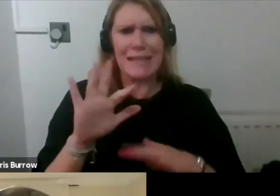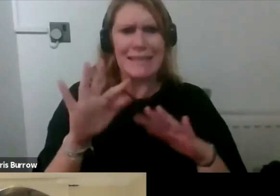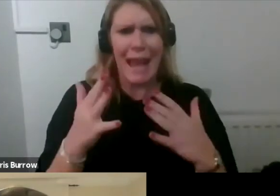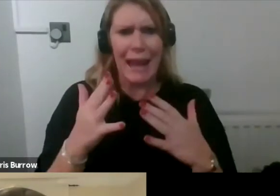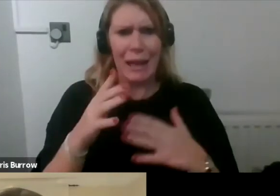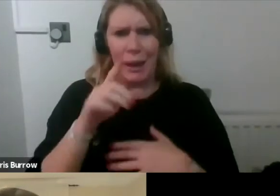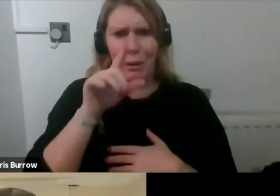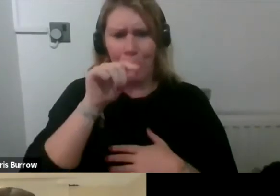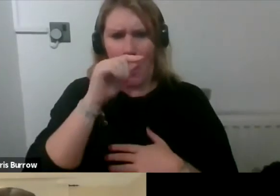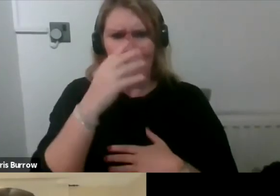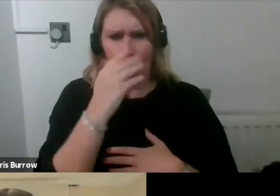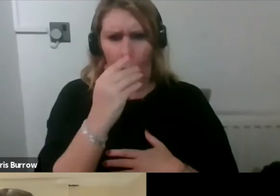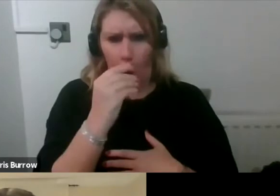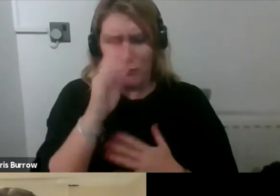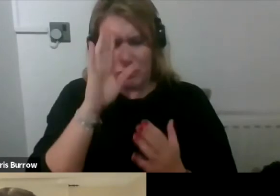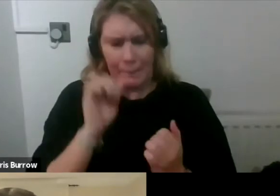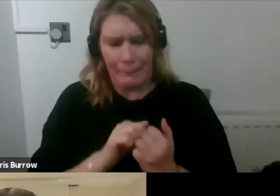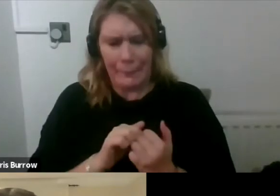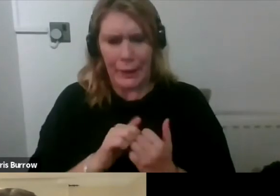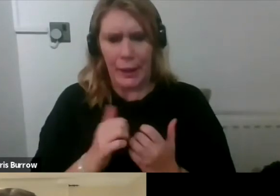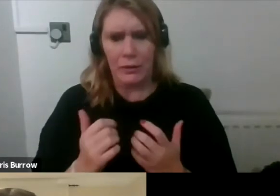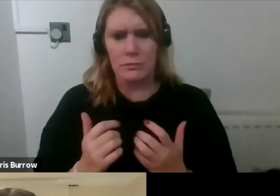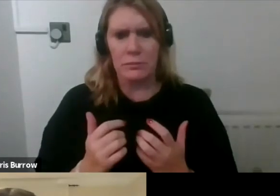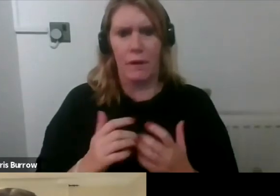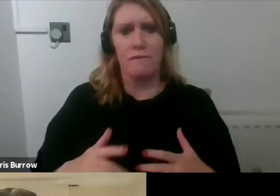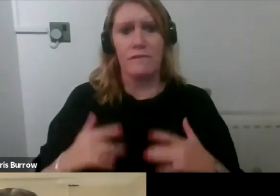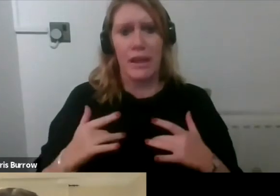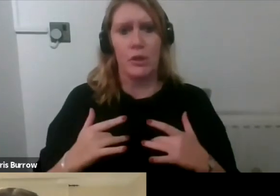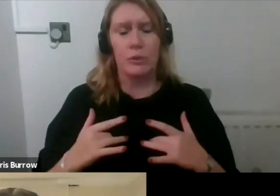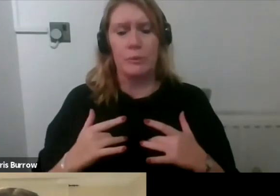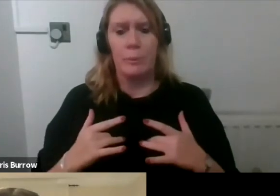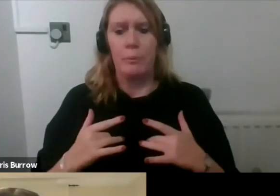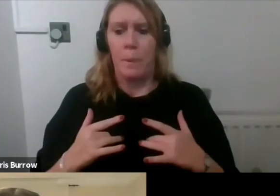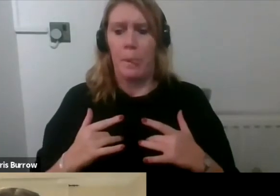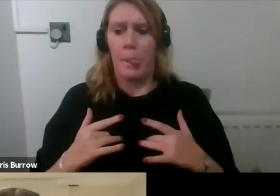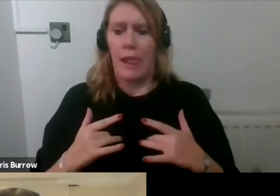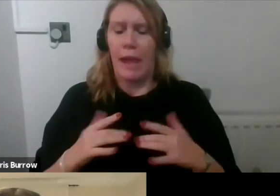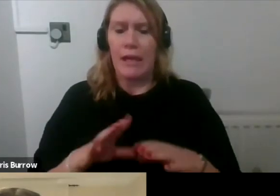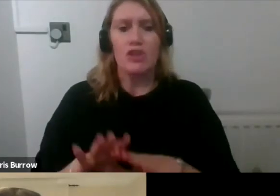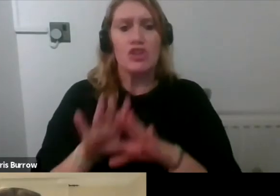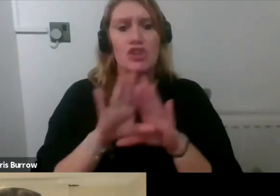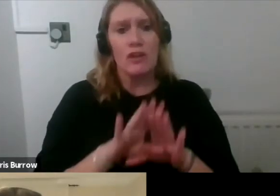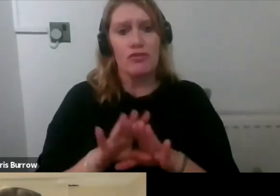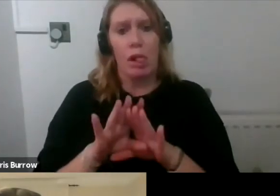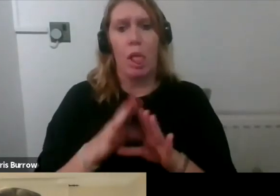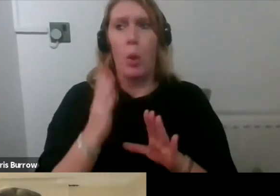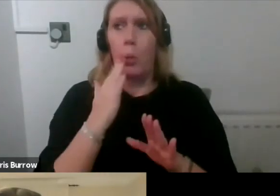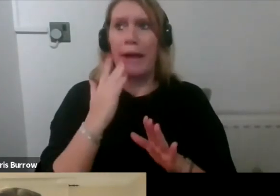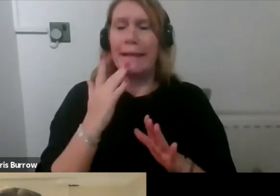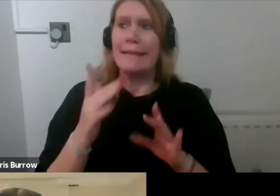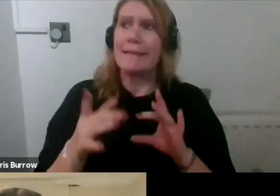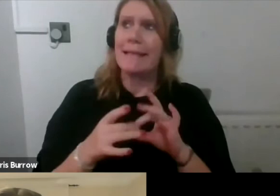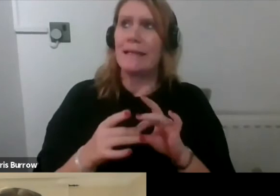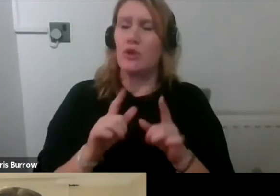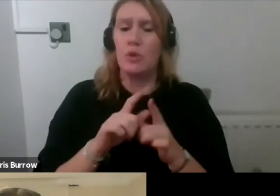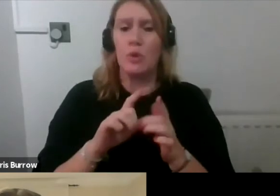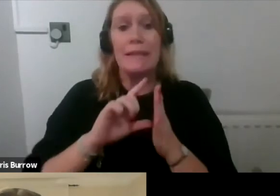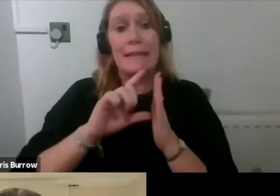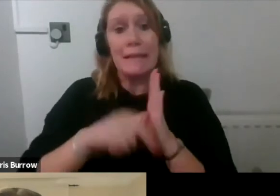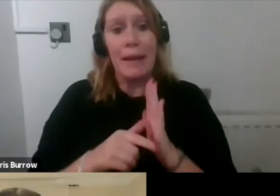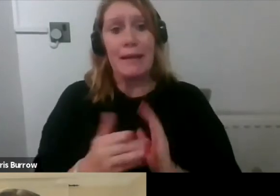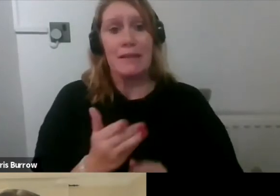yeah, it's kind of, I think in general, when it comes to disability rights, there is a